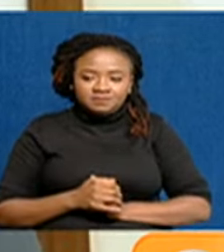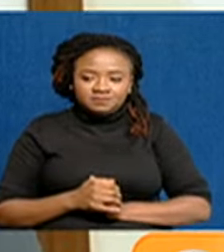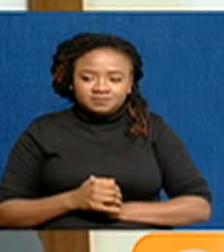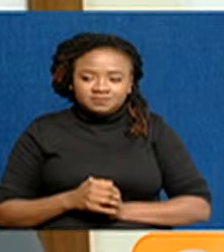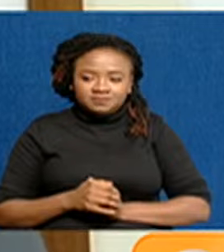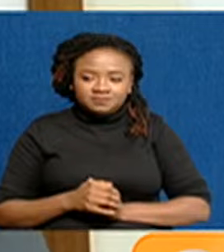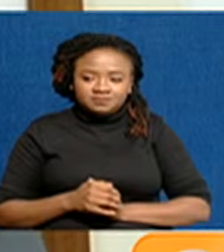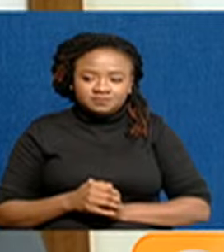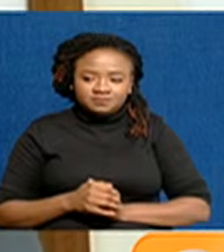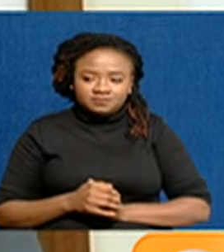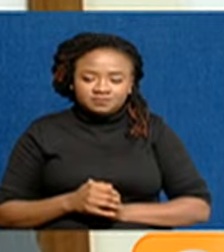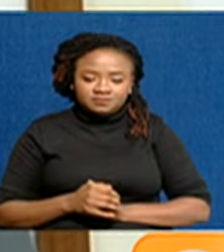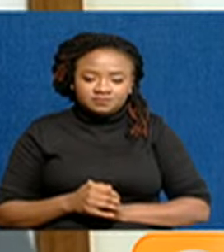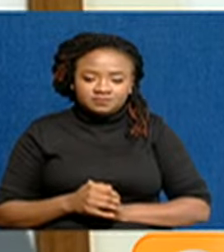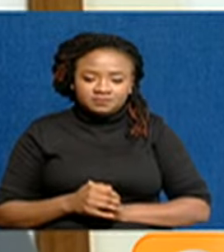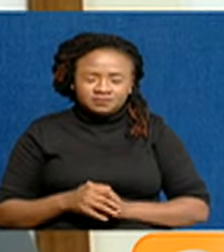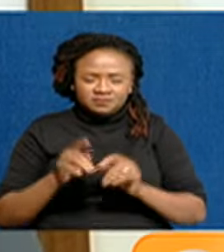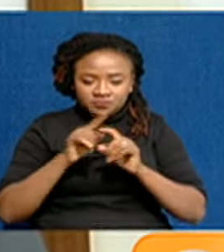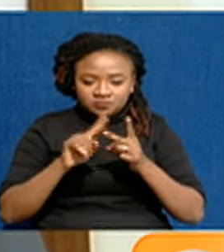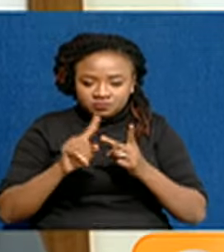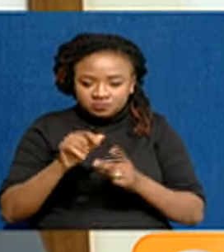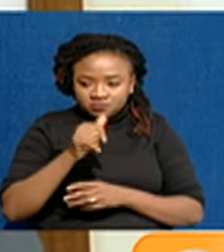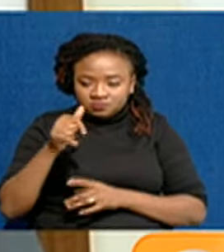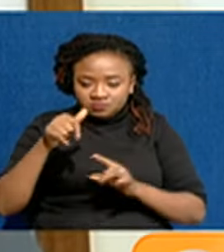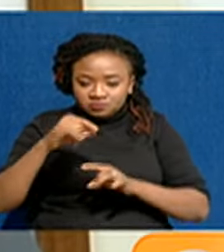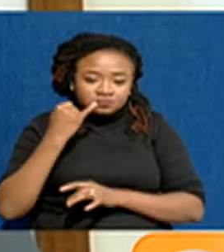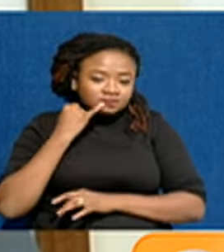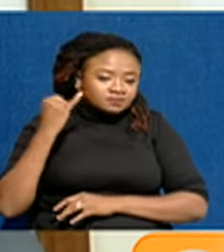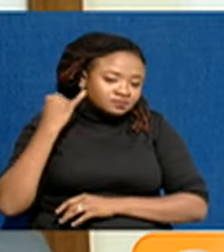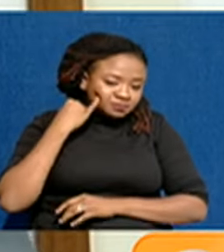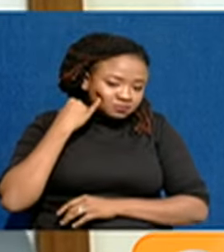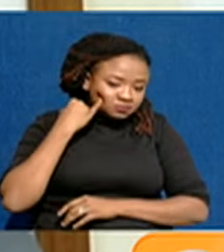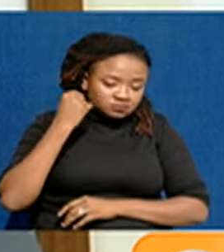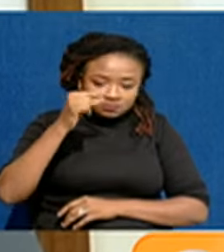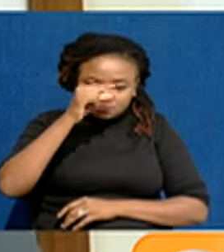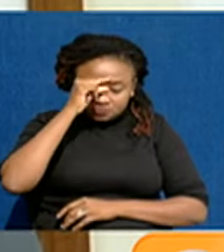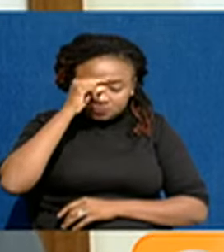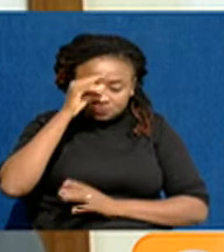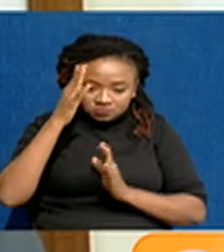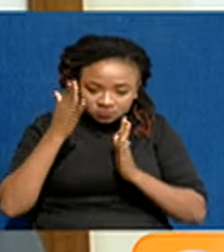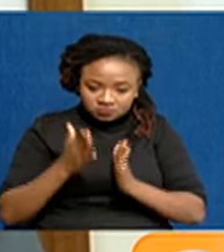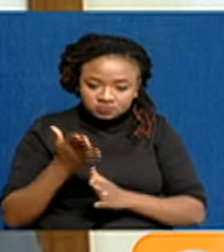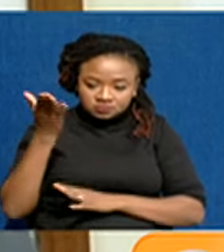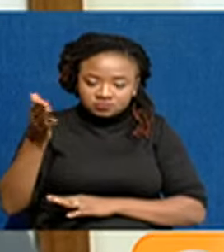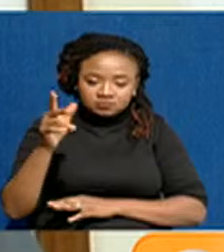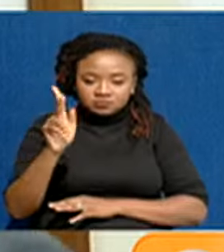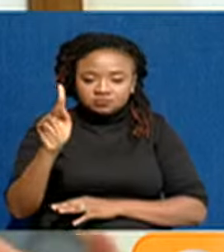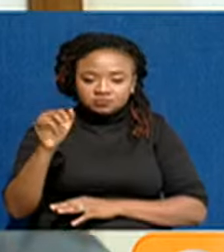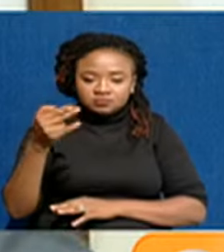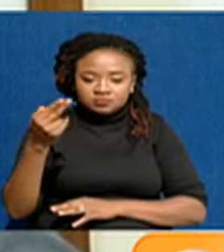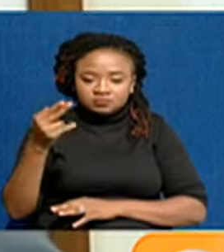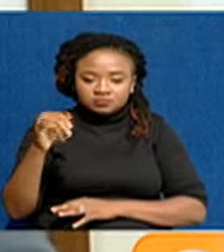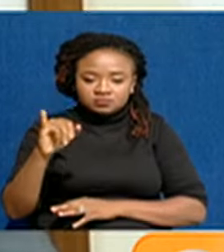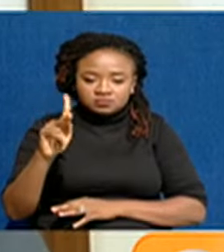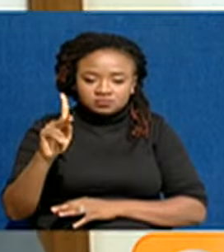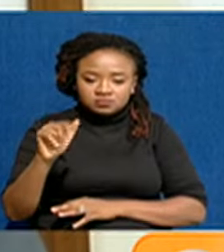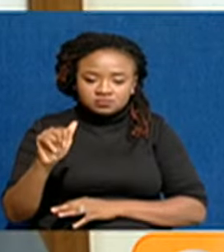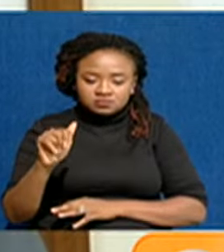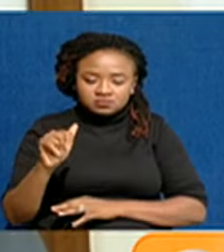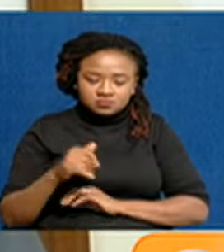governor, if you look at, for example, today in Nakuru, Governor Susan Kihika. So we are working very